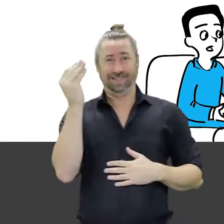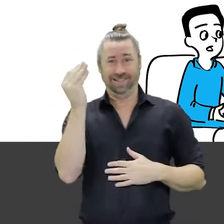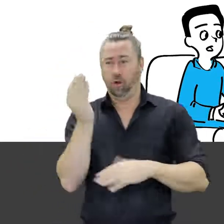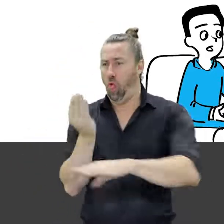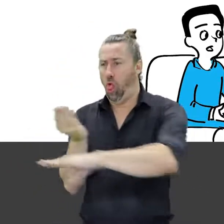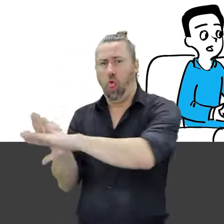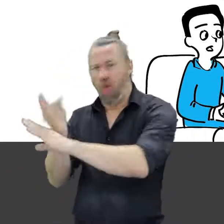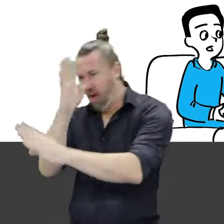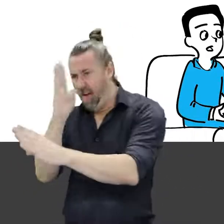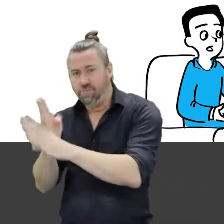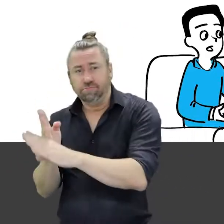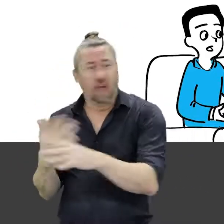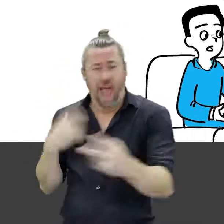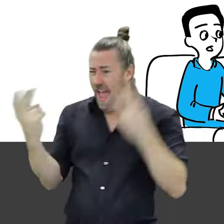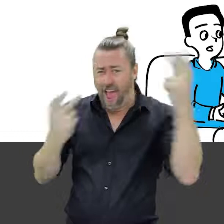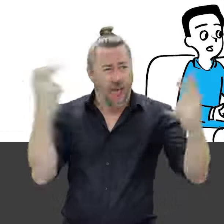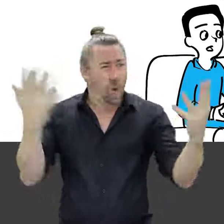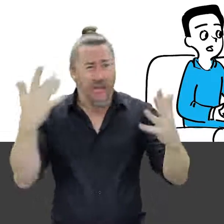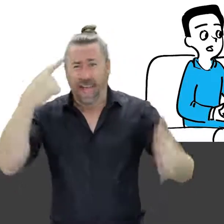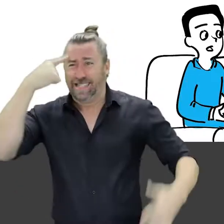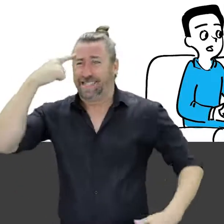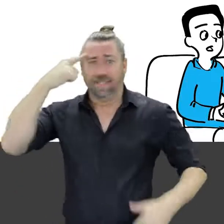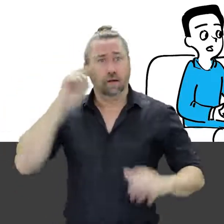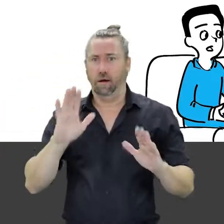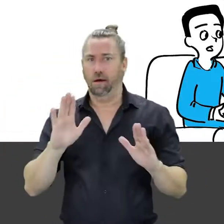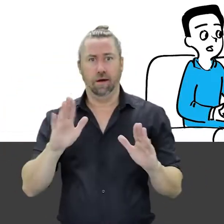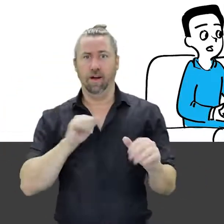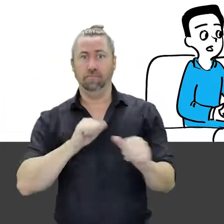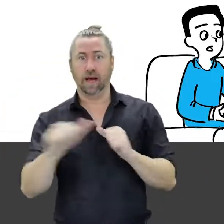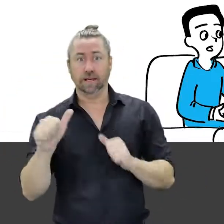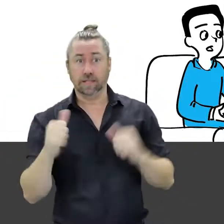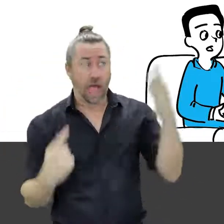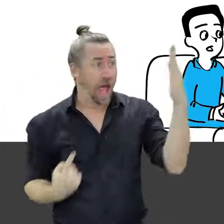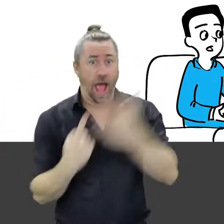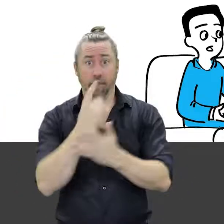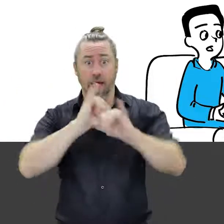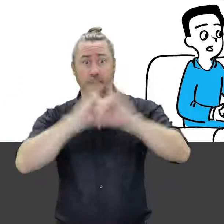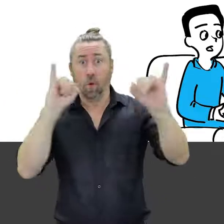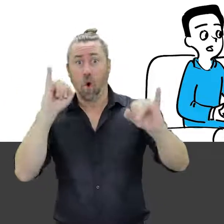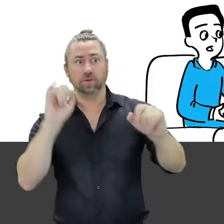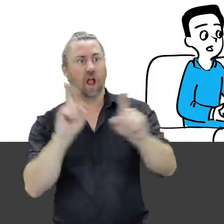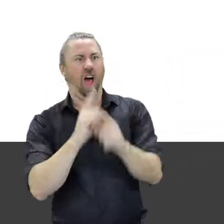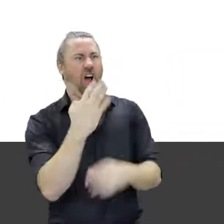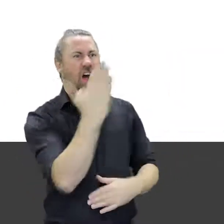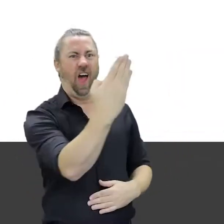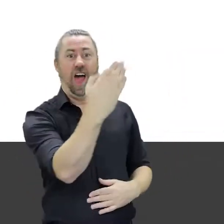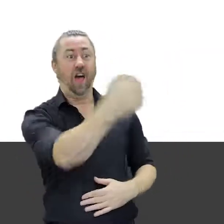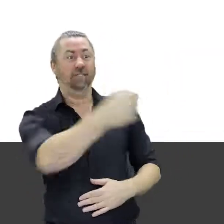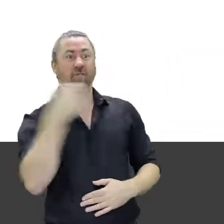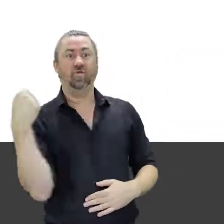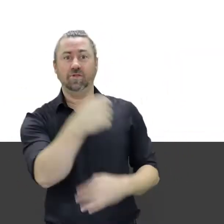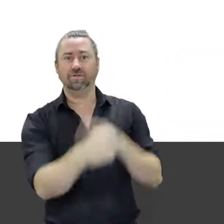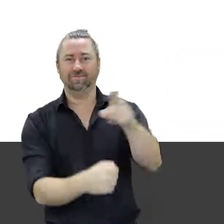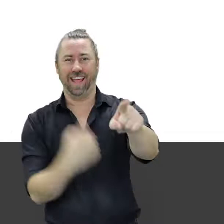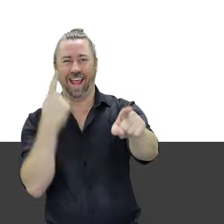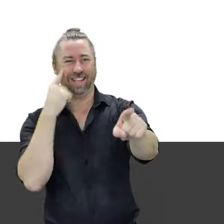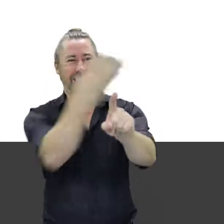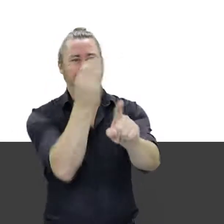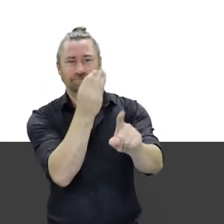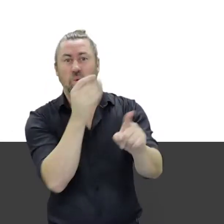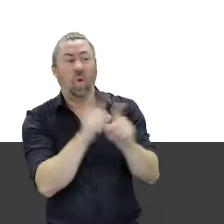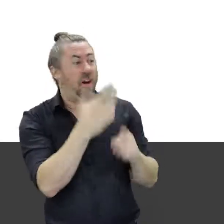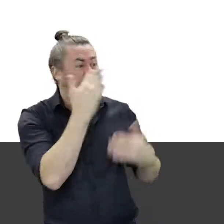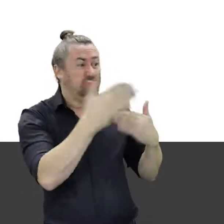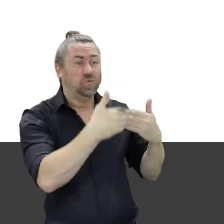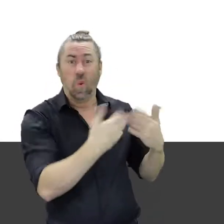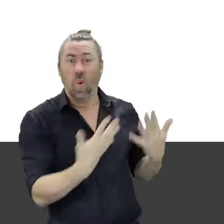door, so it's easy to find and use if you suddenly find yourself in an emergency. Here are some key points your plan should